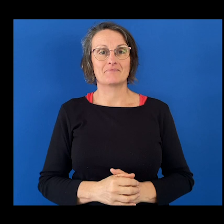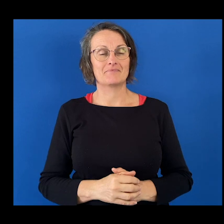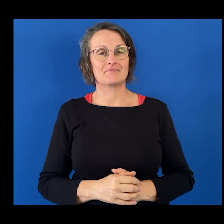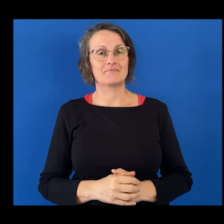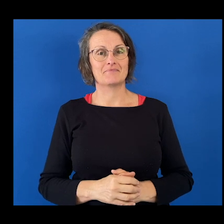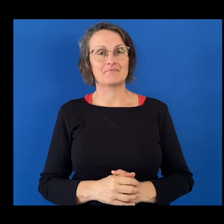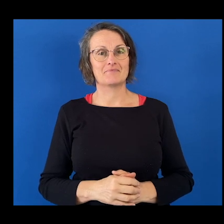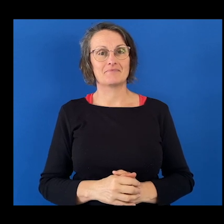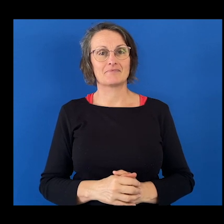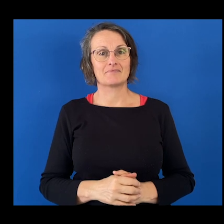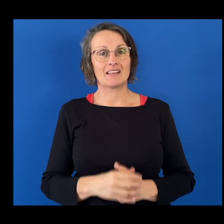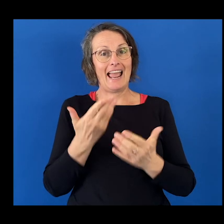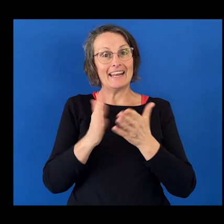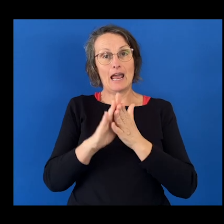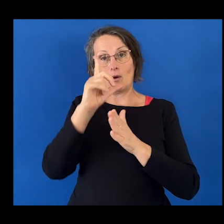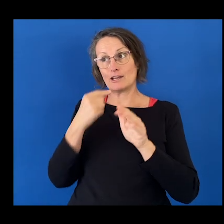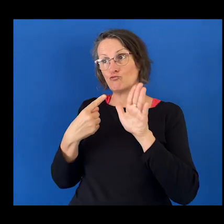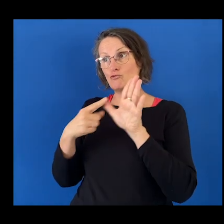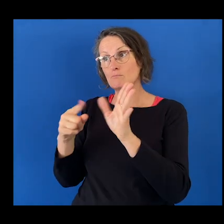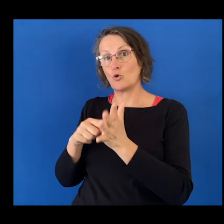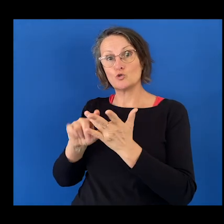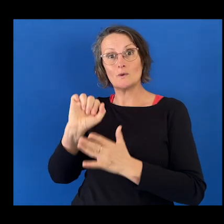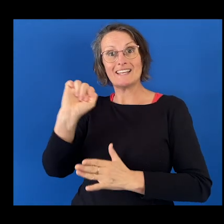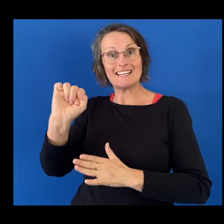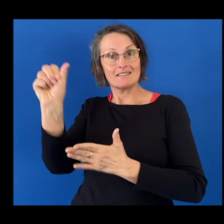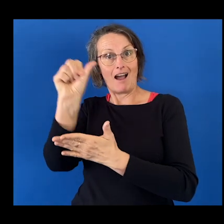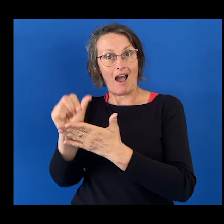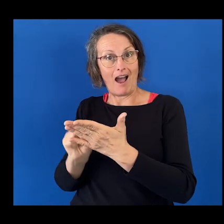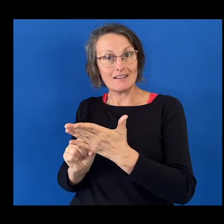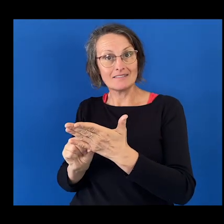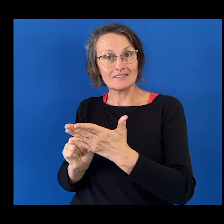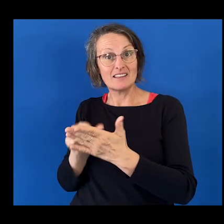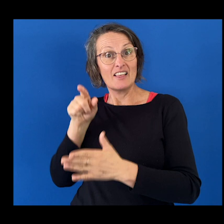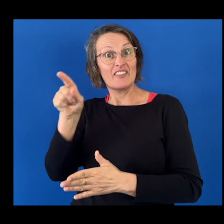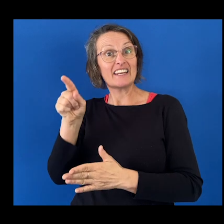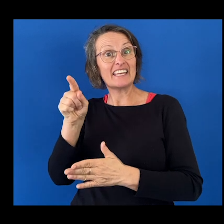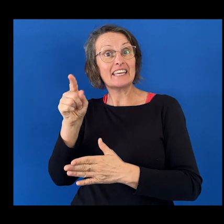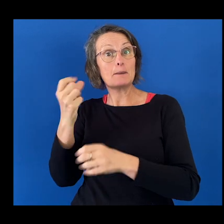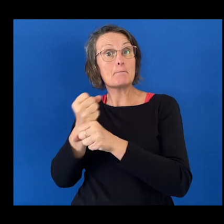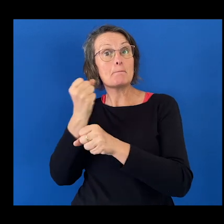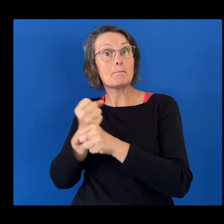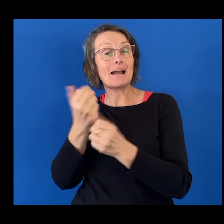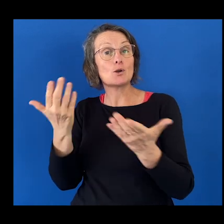being in the Pacific, and respond to his work that he produced in